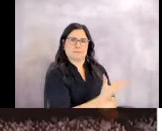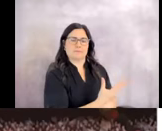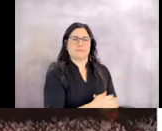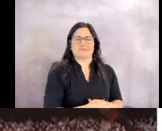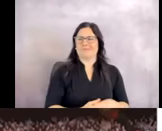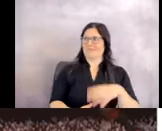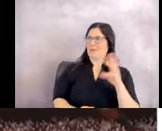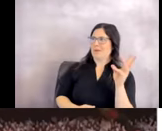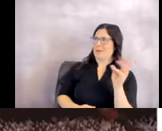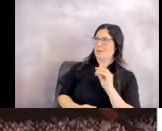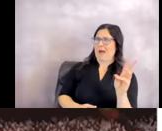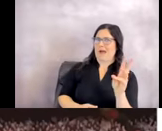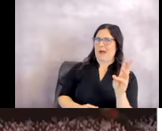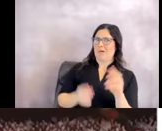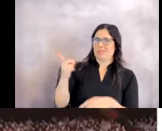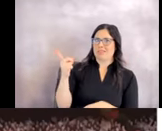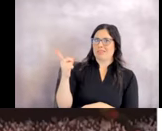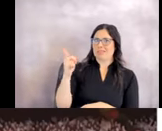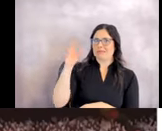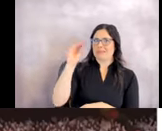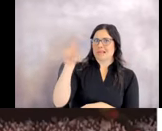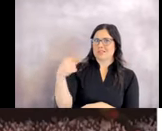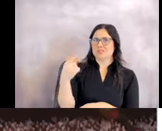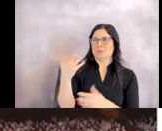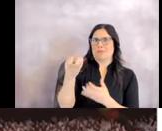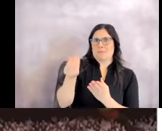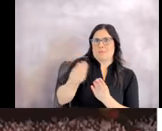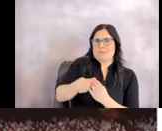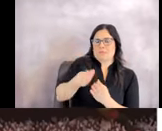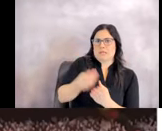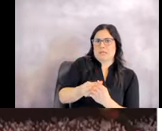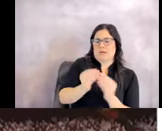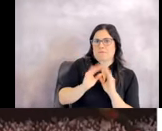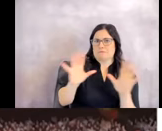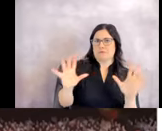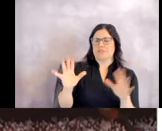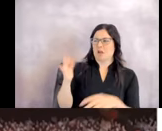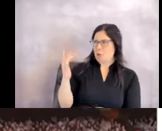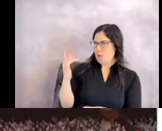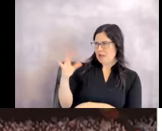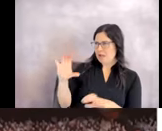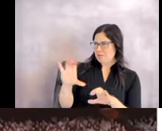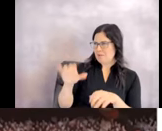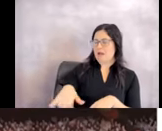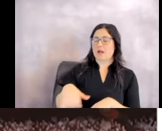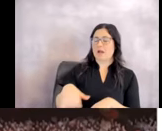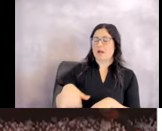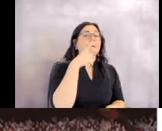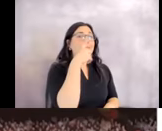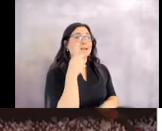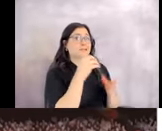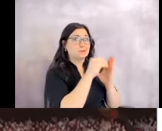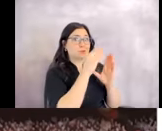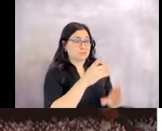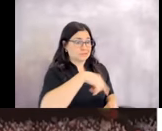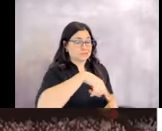I thought, wow, clearly this guy was just in it for the stipend. And I said, why would you do that? He said, because students are going